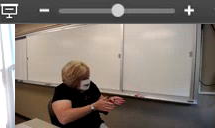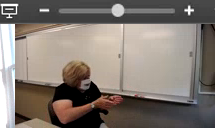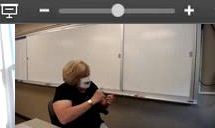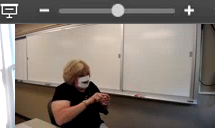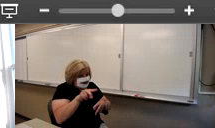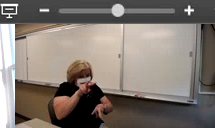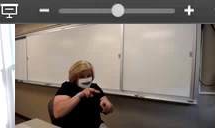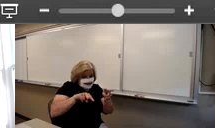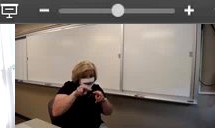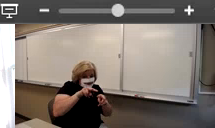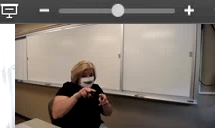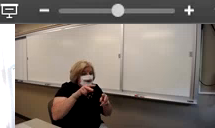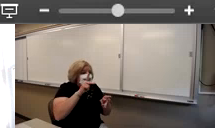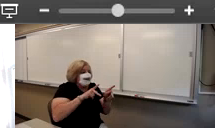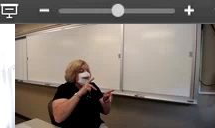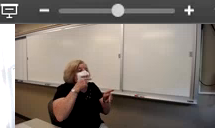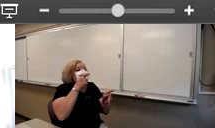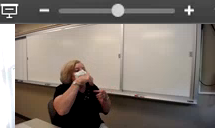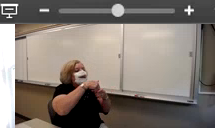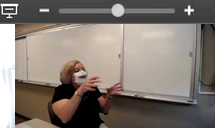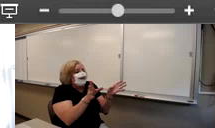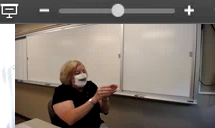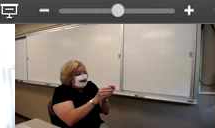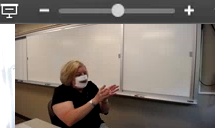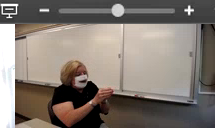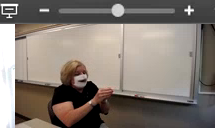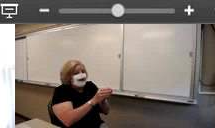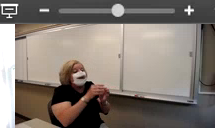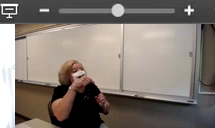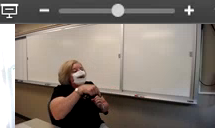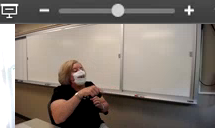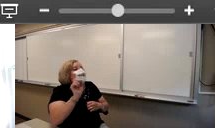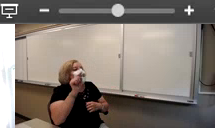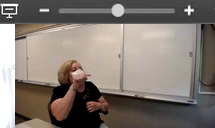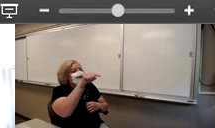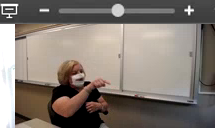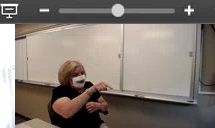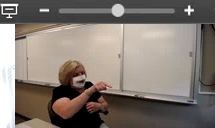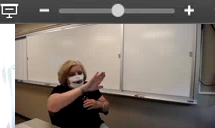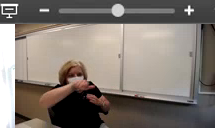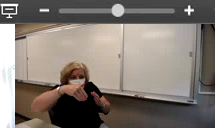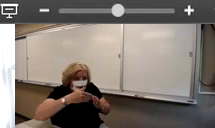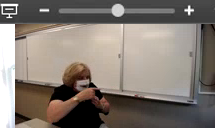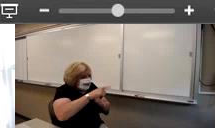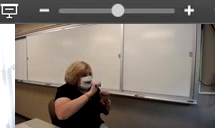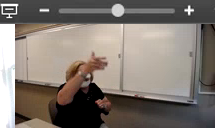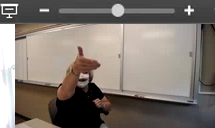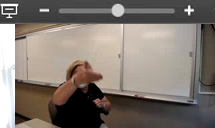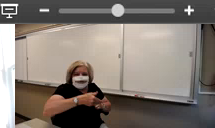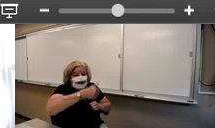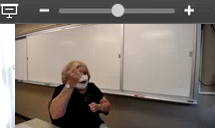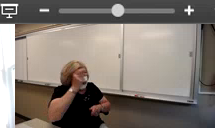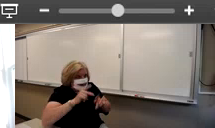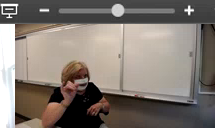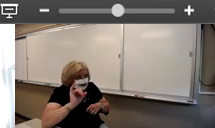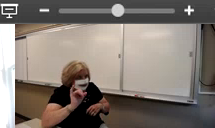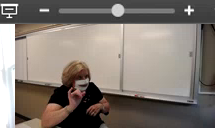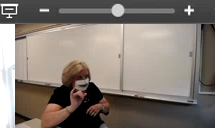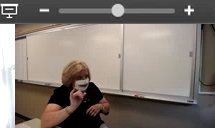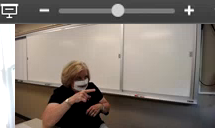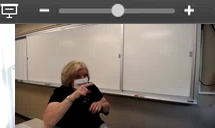the participants in a meeting, this is where all of you guys can invite somebody as well. You should be able to